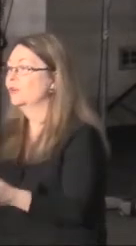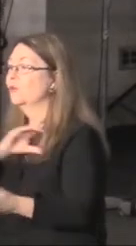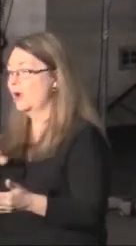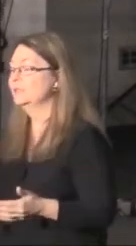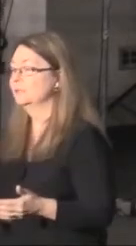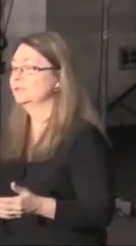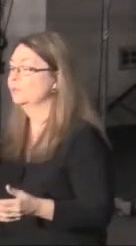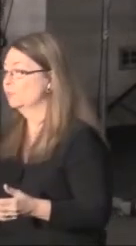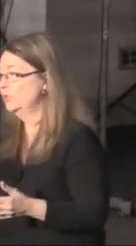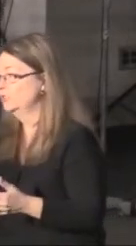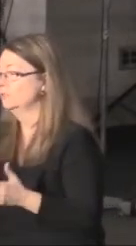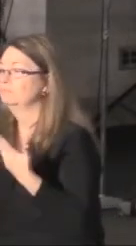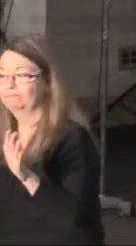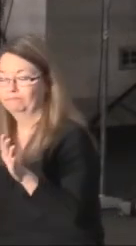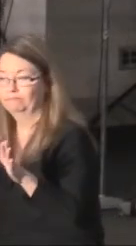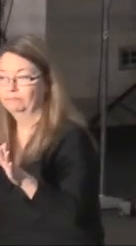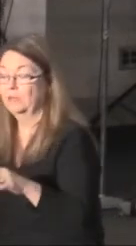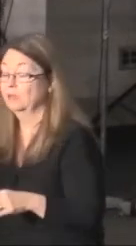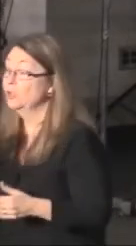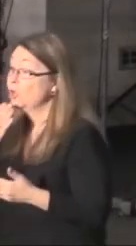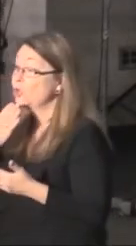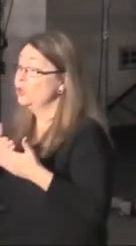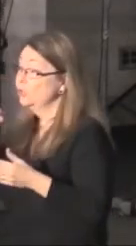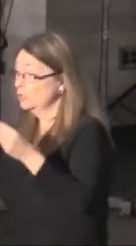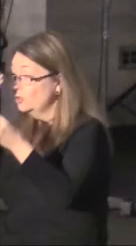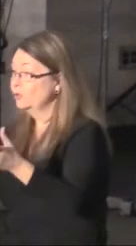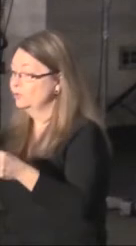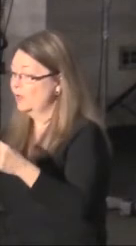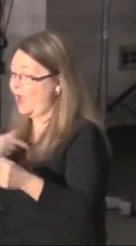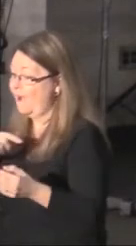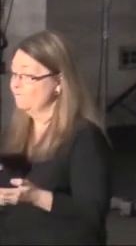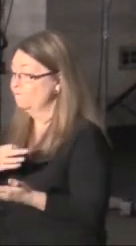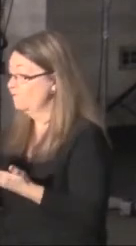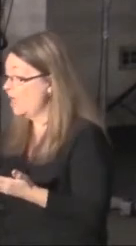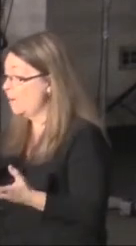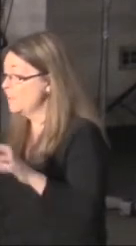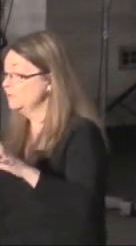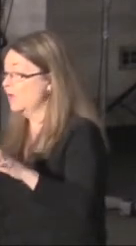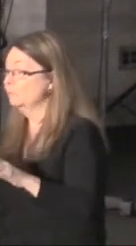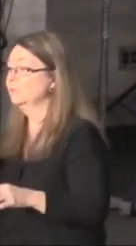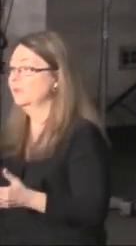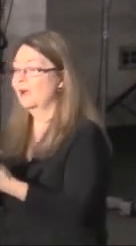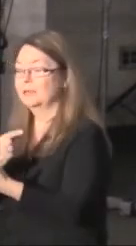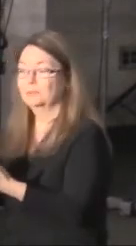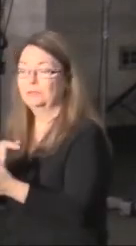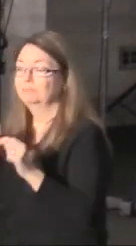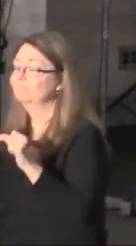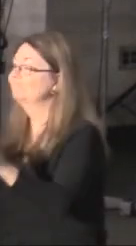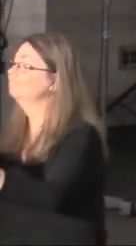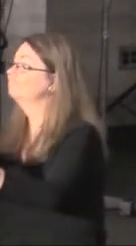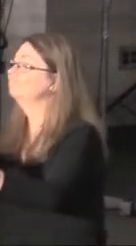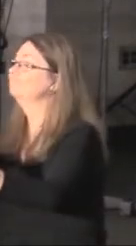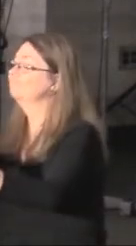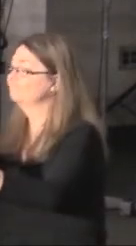encouragement. That even when I'm selfish or even when I fail and mess up, the gospel goes on. The gospel